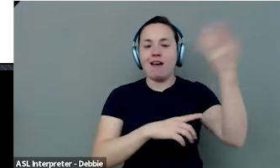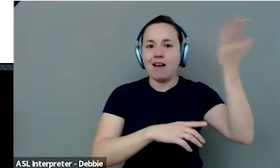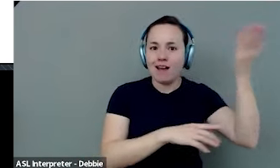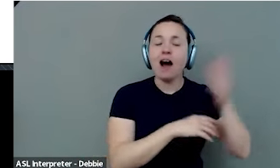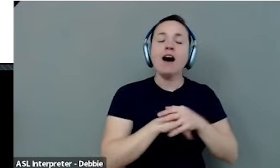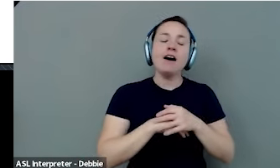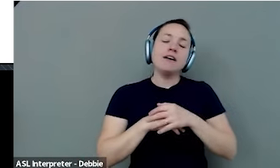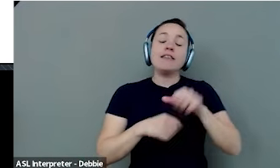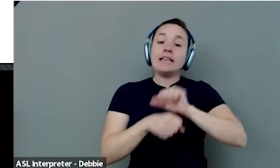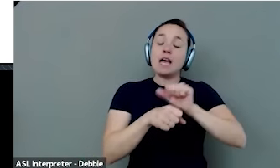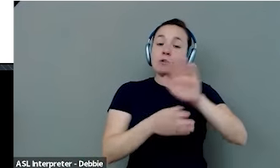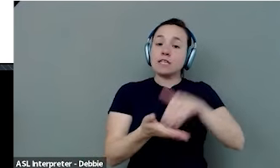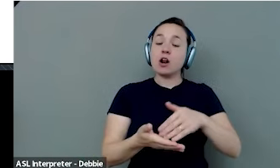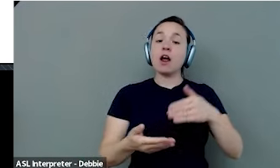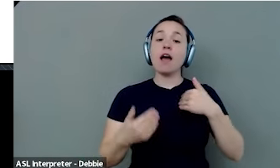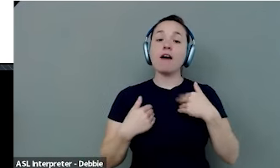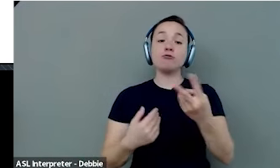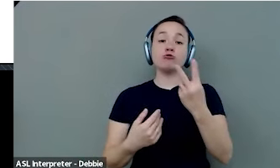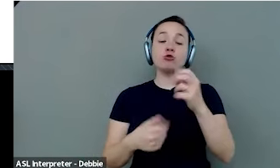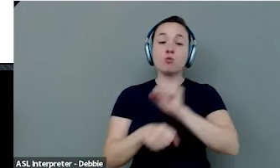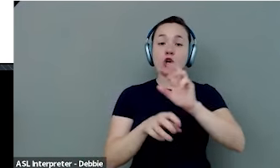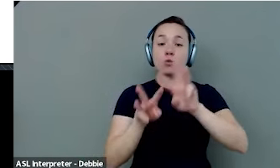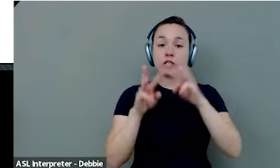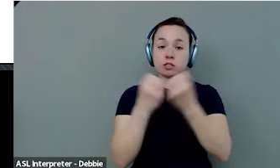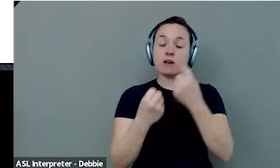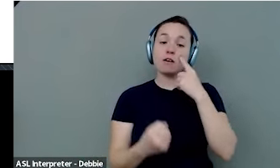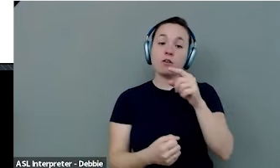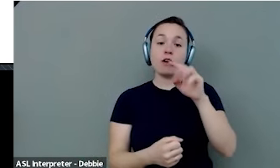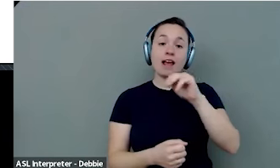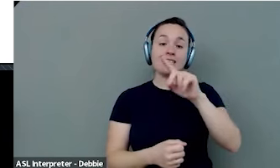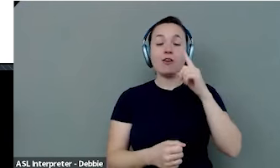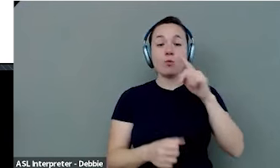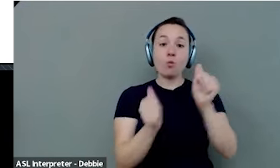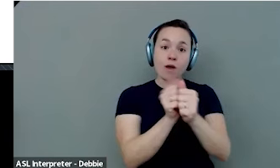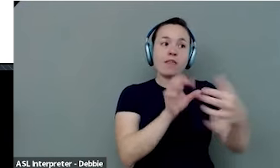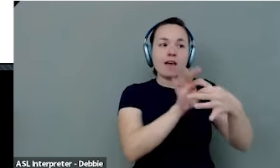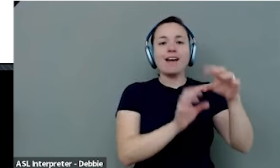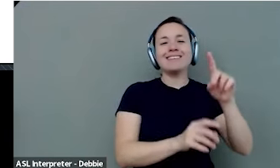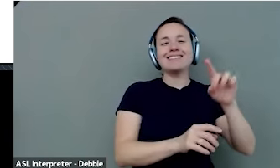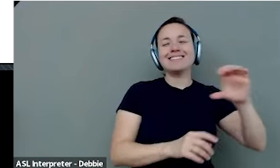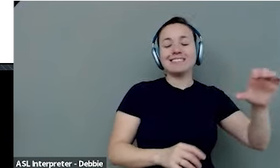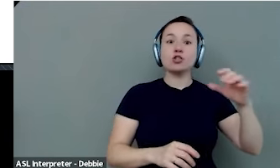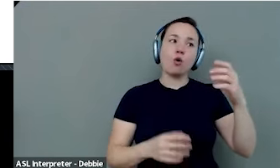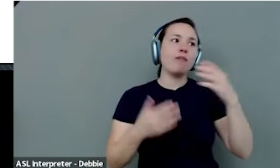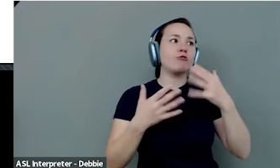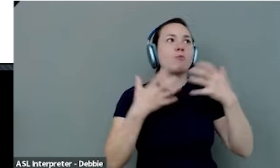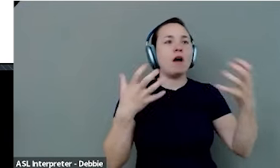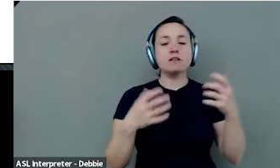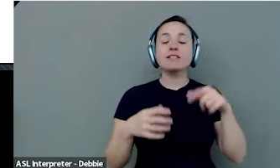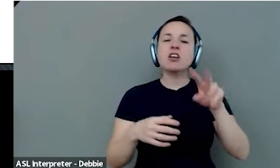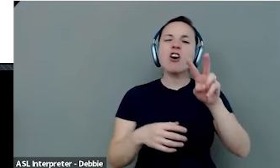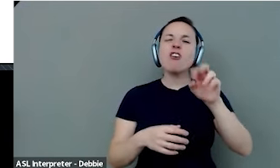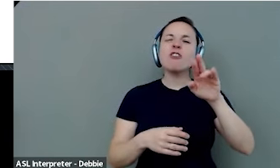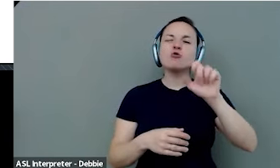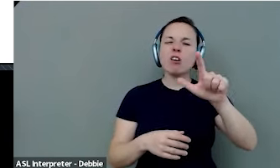will be hosting 2 workshops for NDEAM in collaboration with the DCC, so thank you so much. These are virtual workshops.